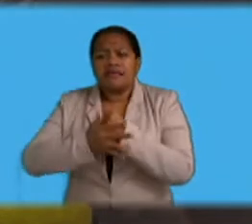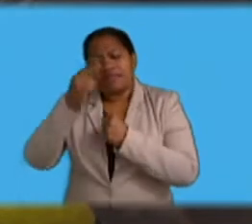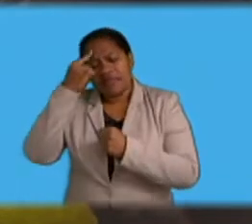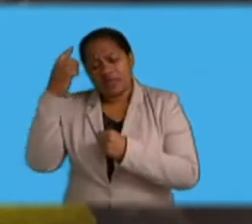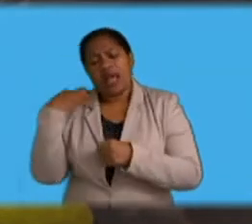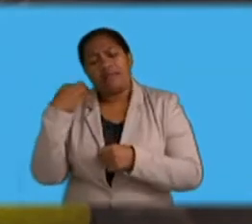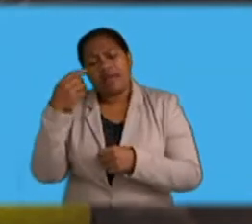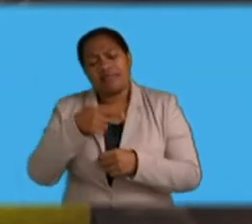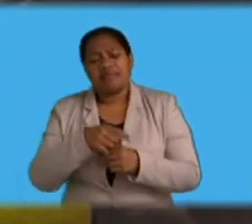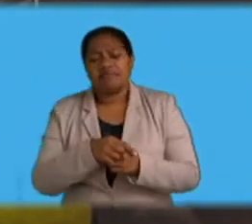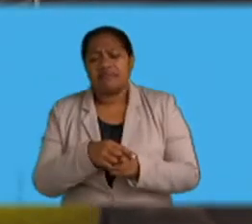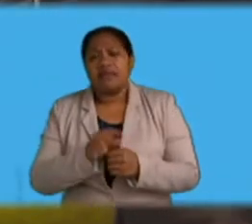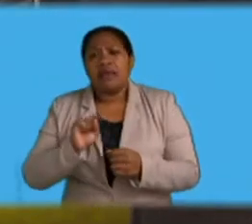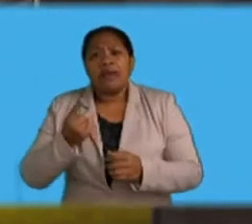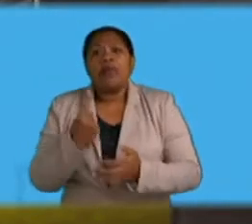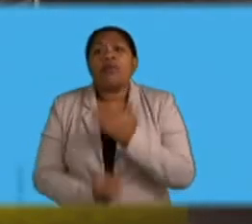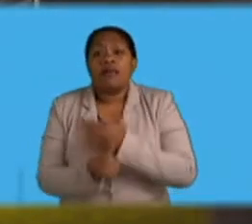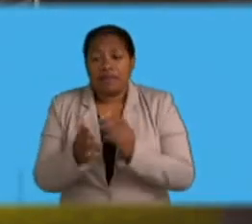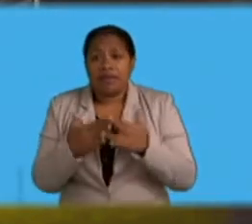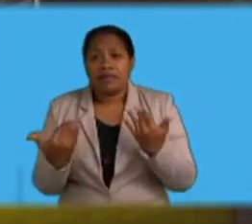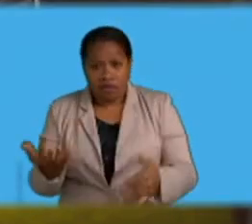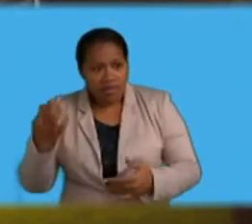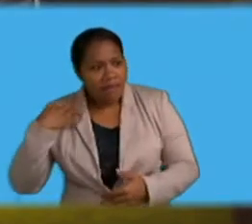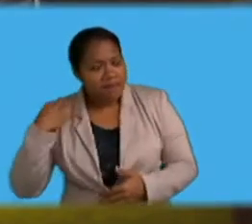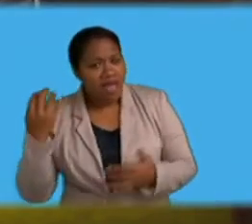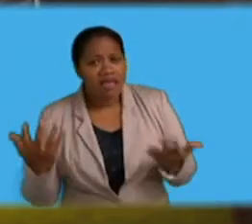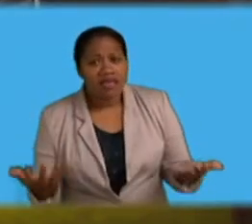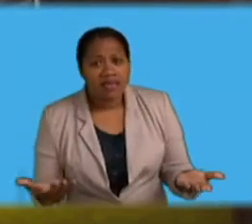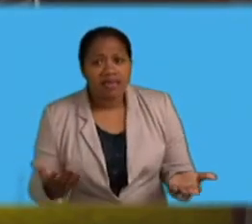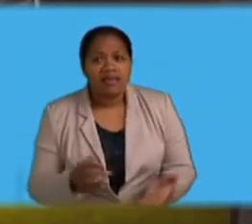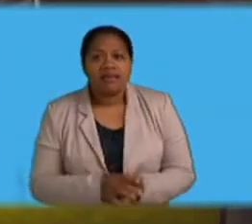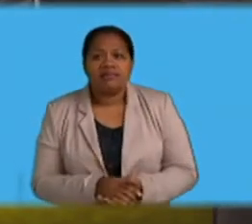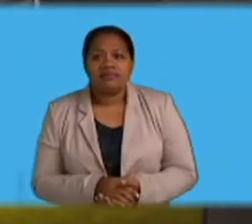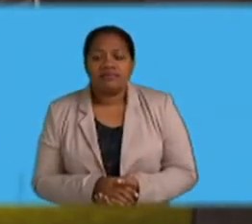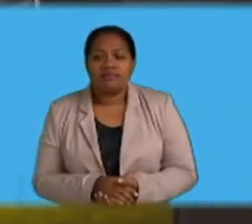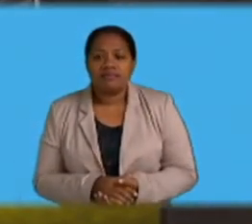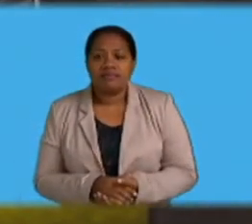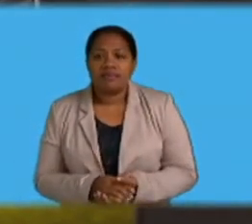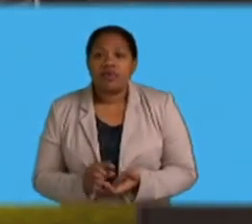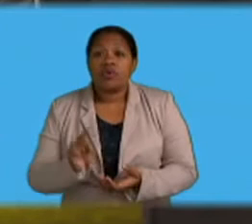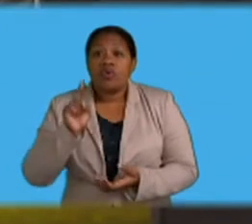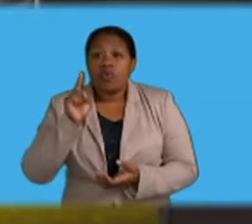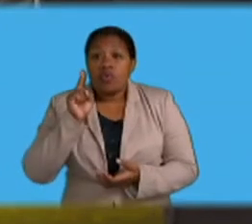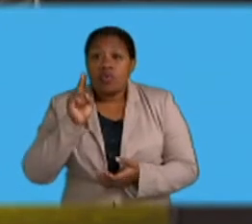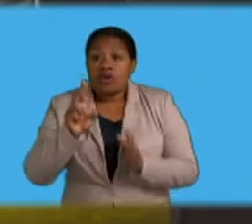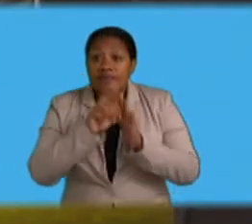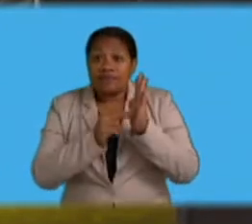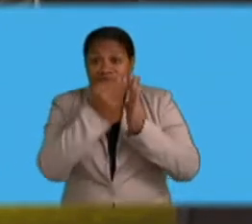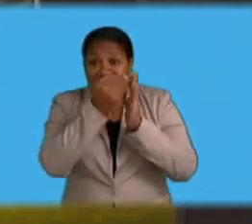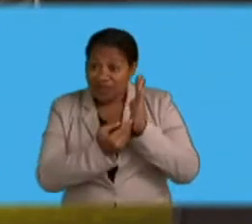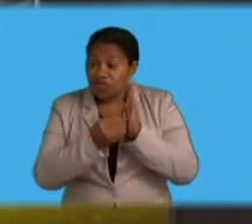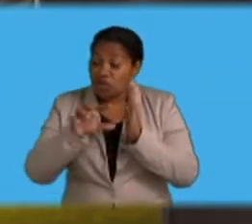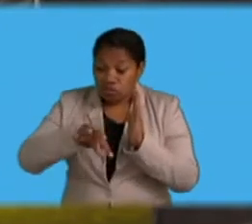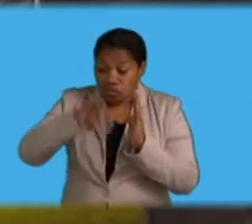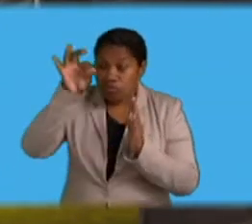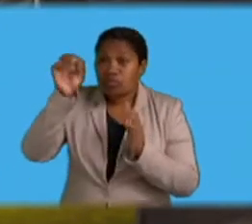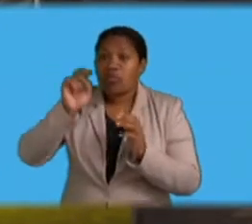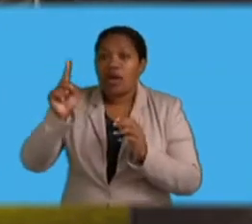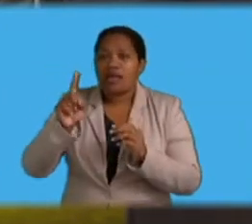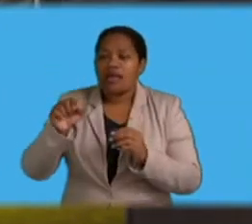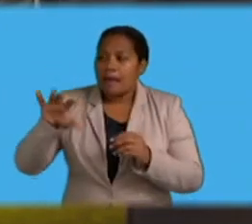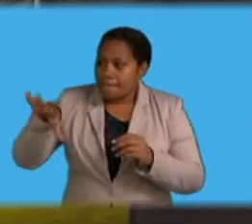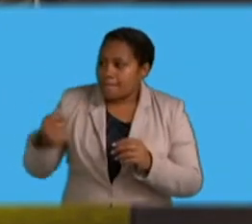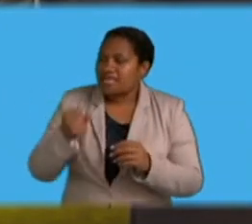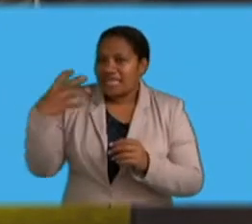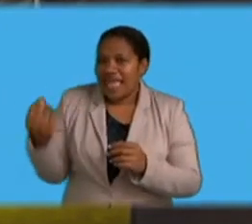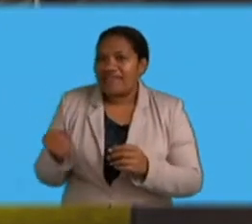In fact, previously, one of the criteria of selection was they must have public sector experience. How